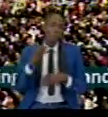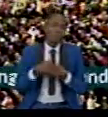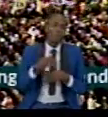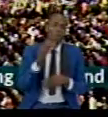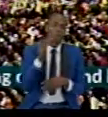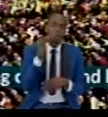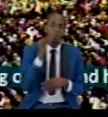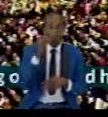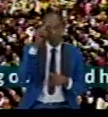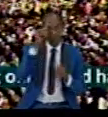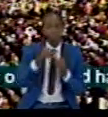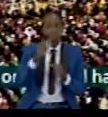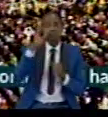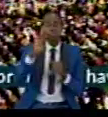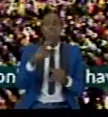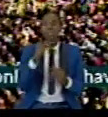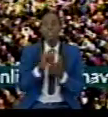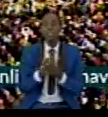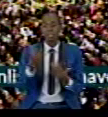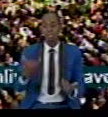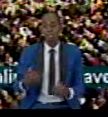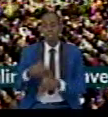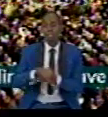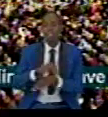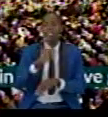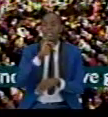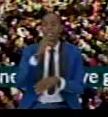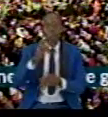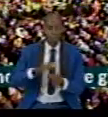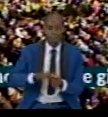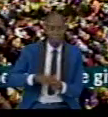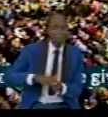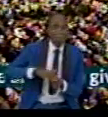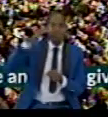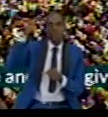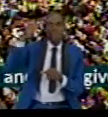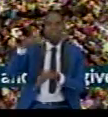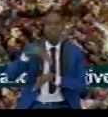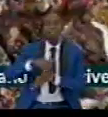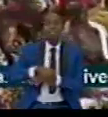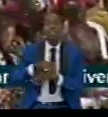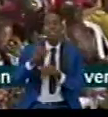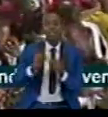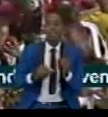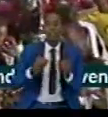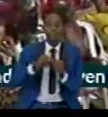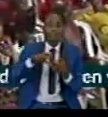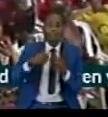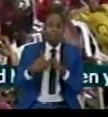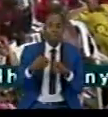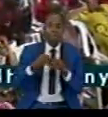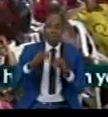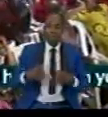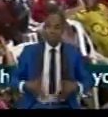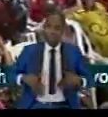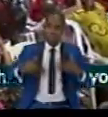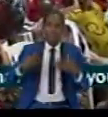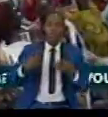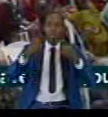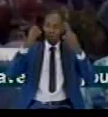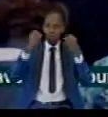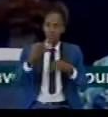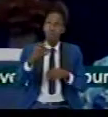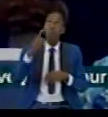shout explosion night you will witness what I'm saying now because the power of God is here